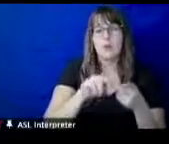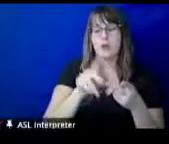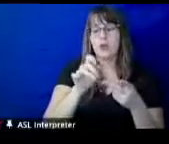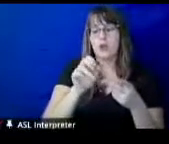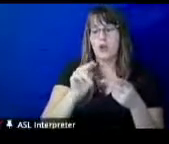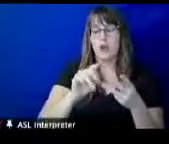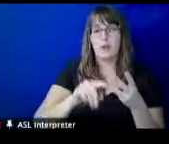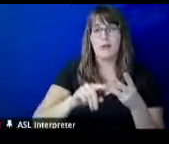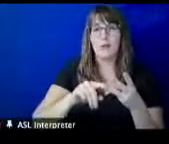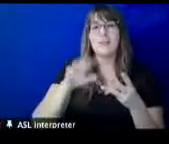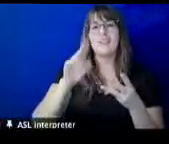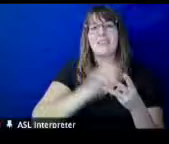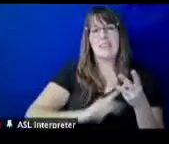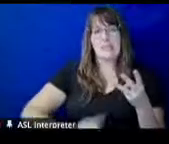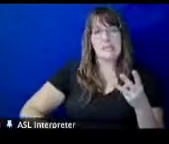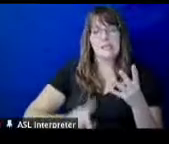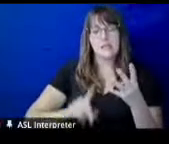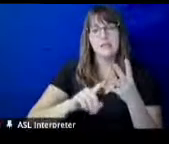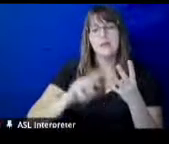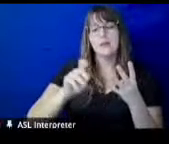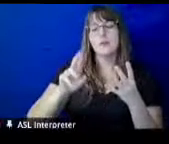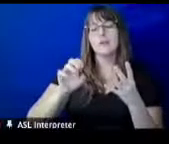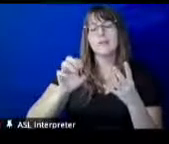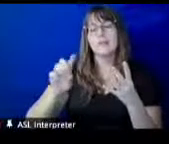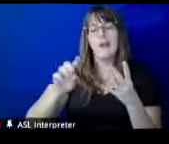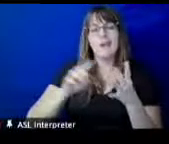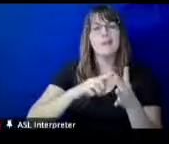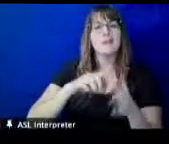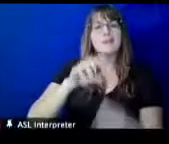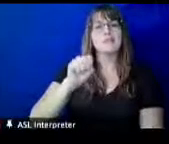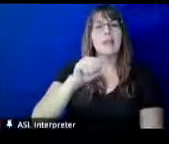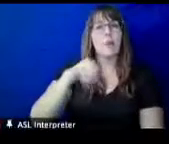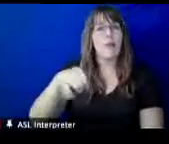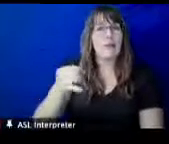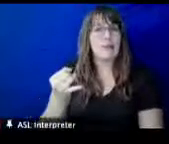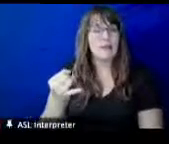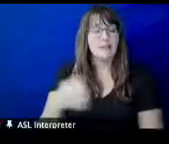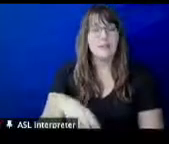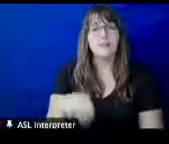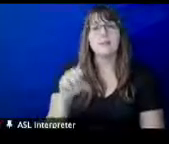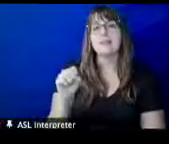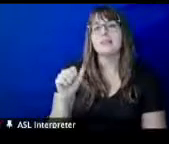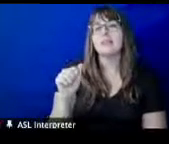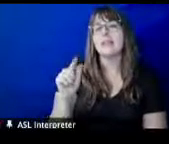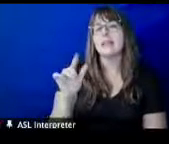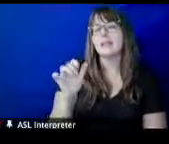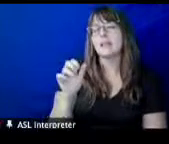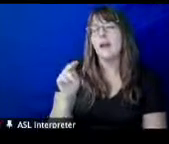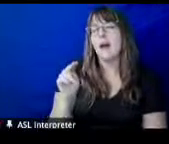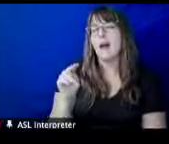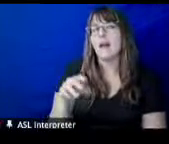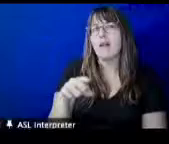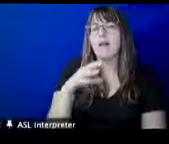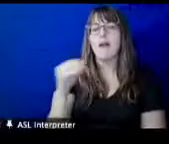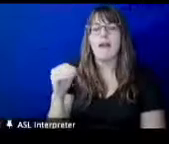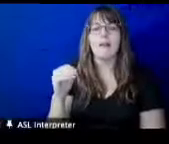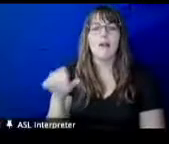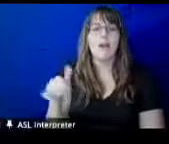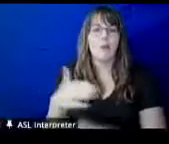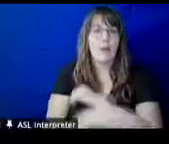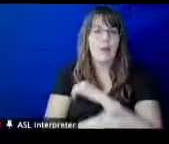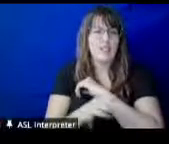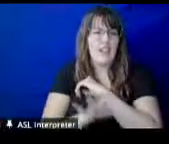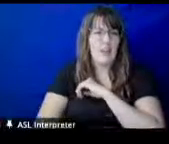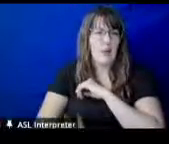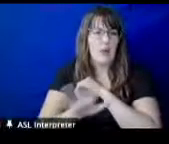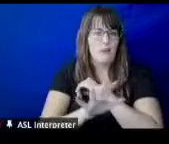Kings, Madera, Merced, San Joaquin, Stanislaus, Tulare counties, and their surrounding areas.